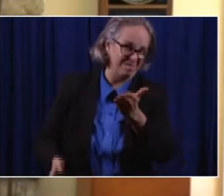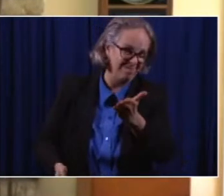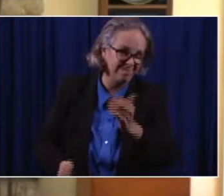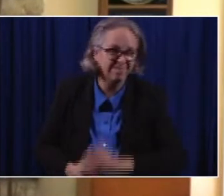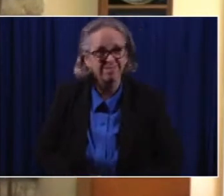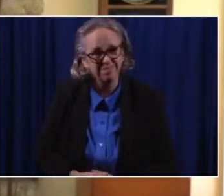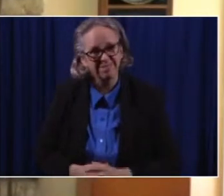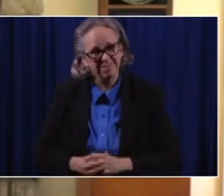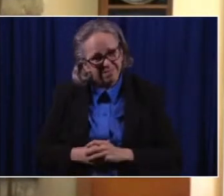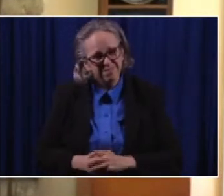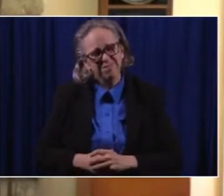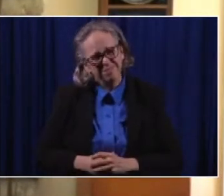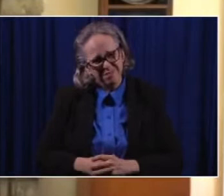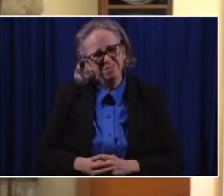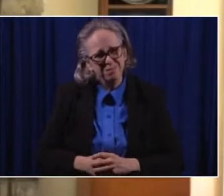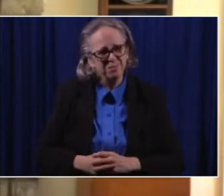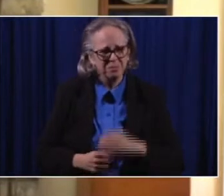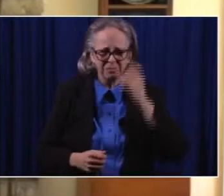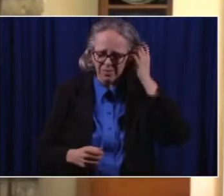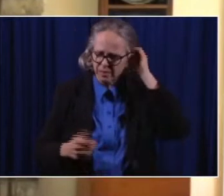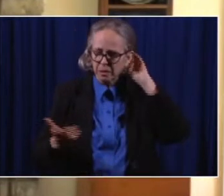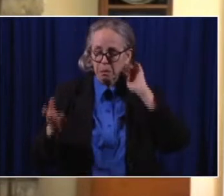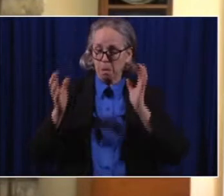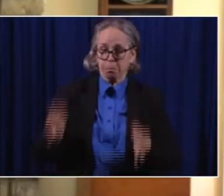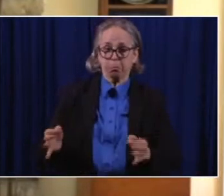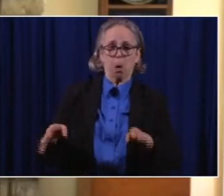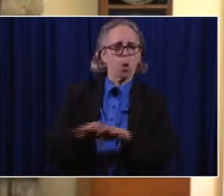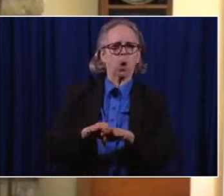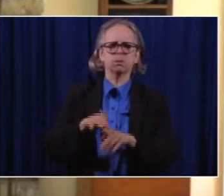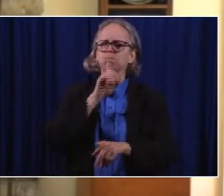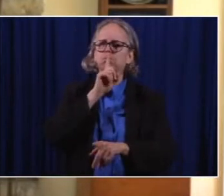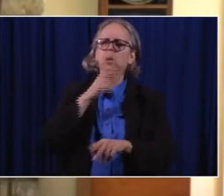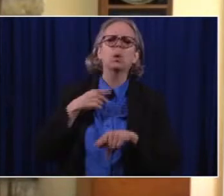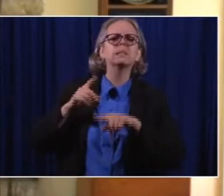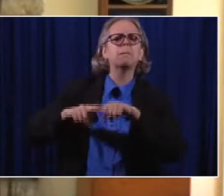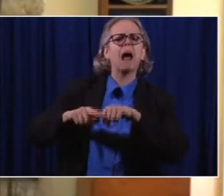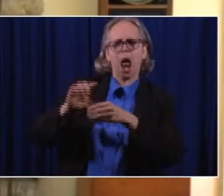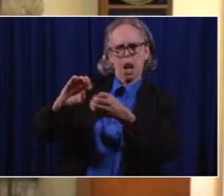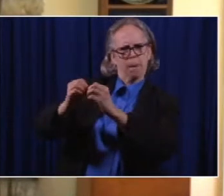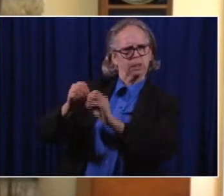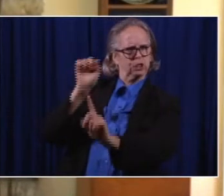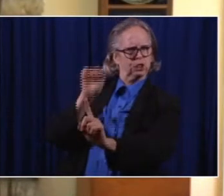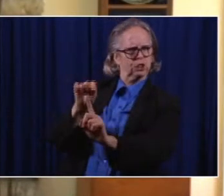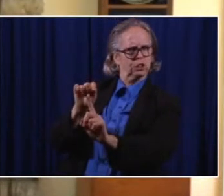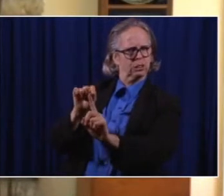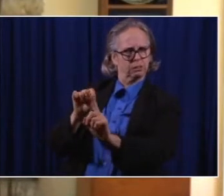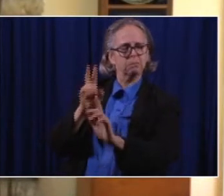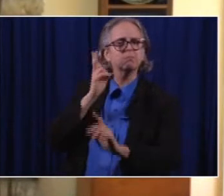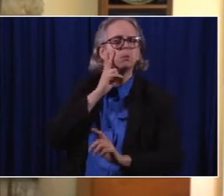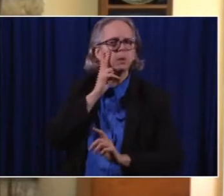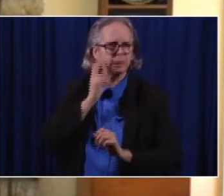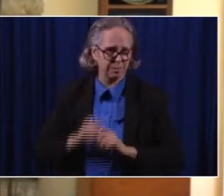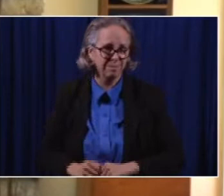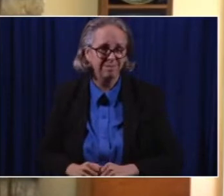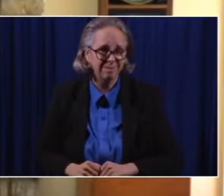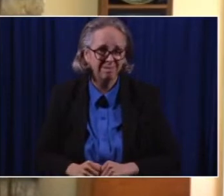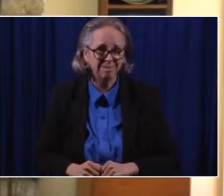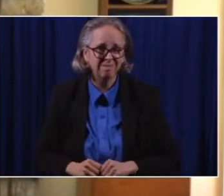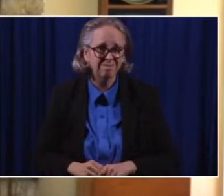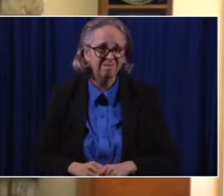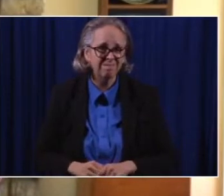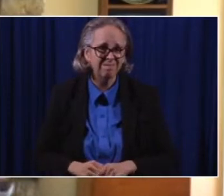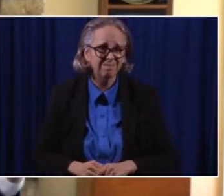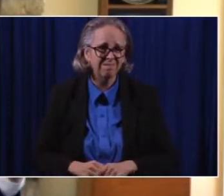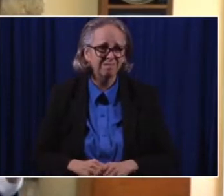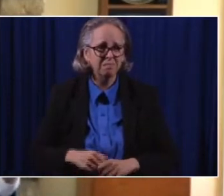where these numbers go. But what my hope is, from last night and all our other discussions, and just